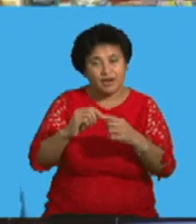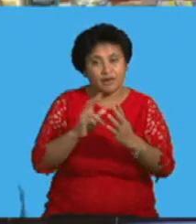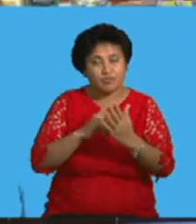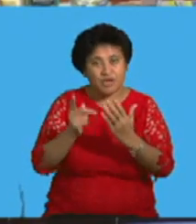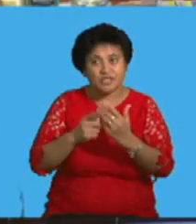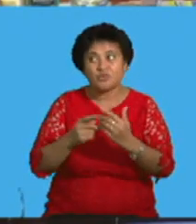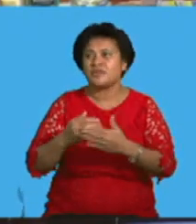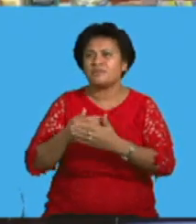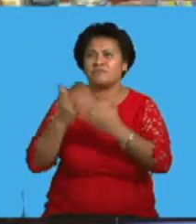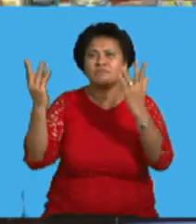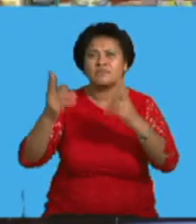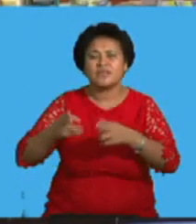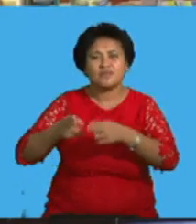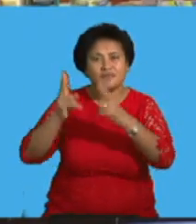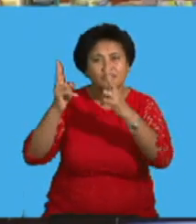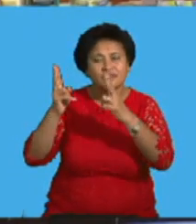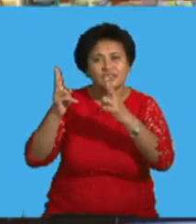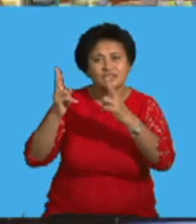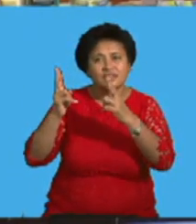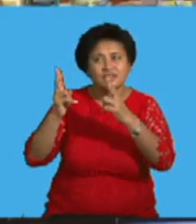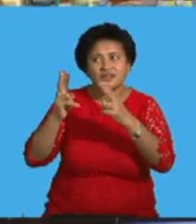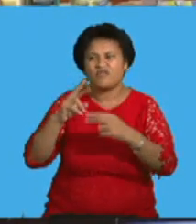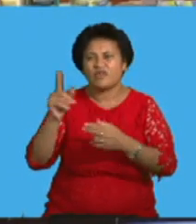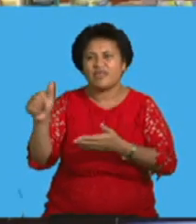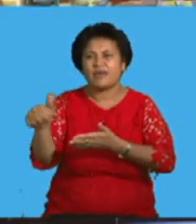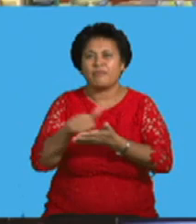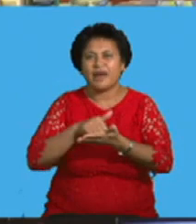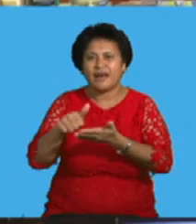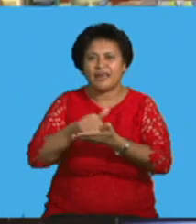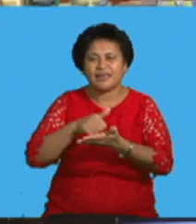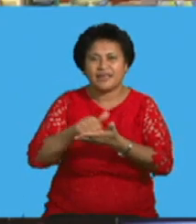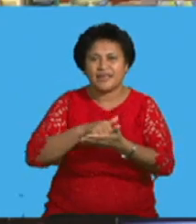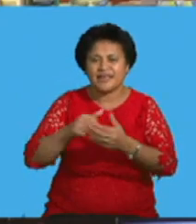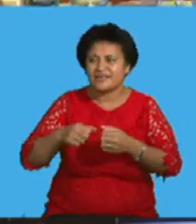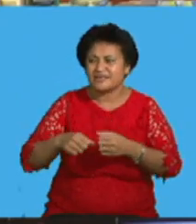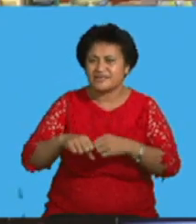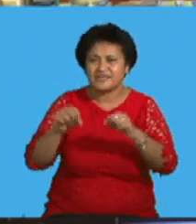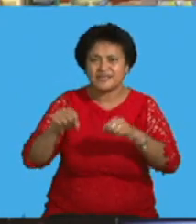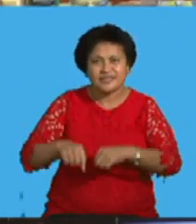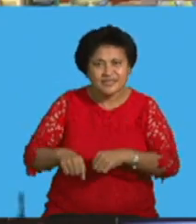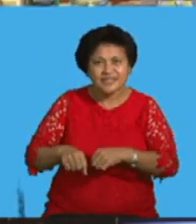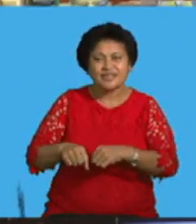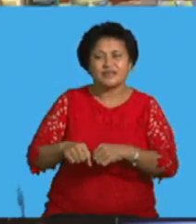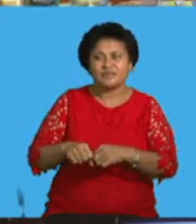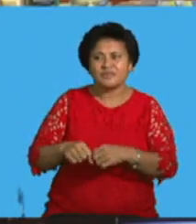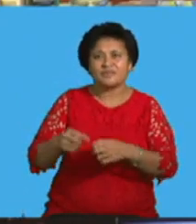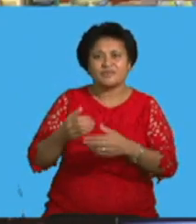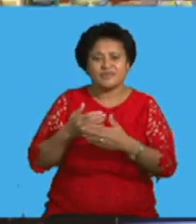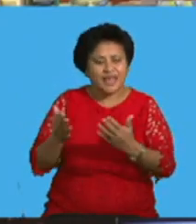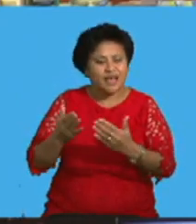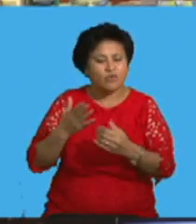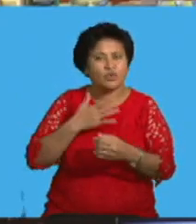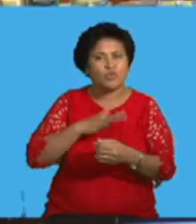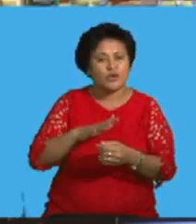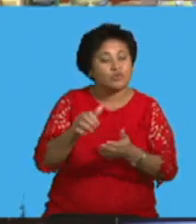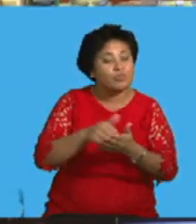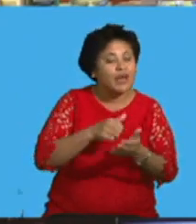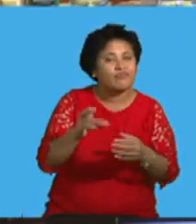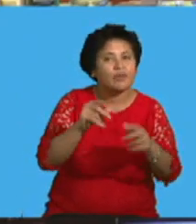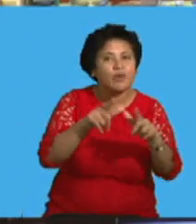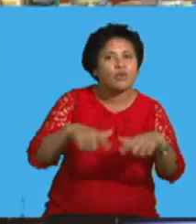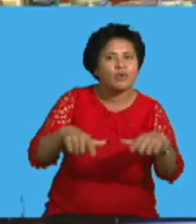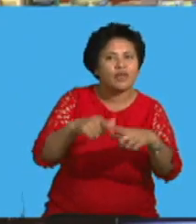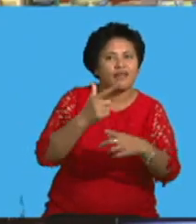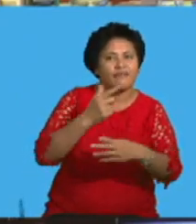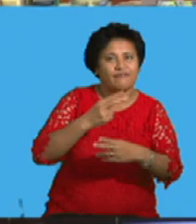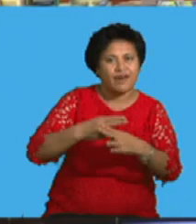larger hotels on improving their procurement systems and increasing local sourcing. The